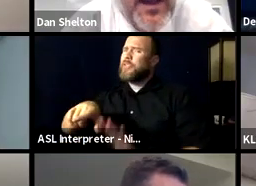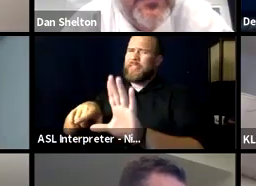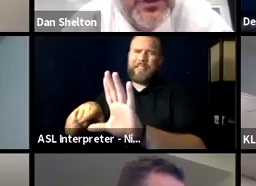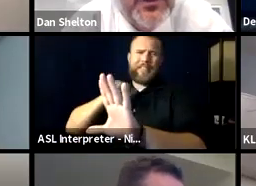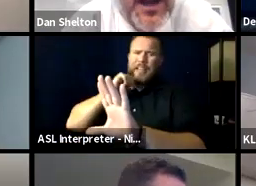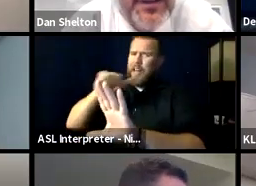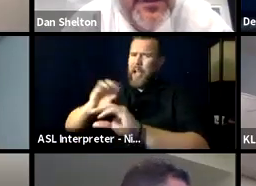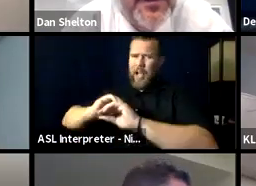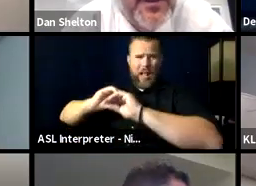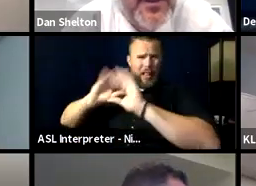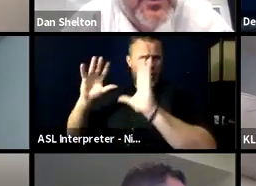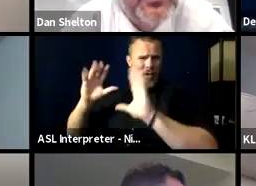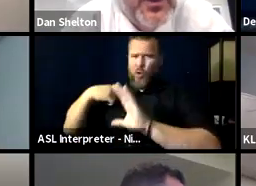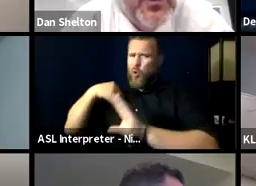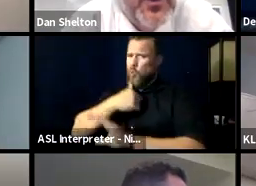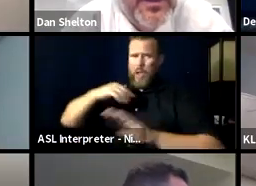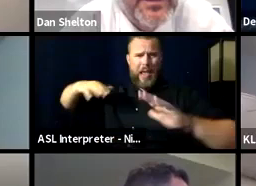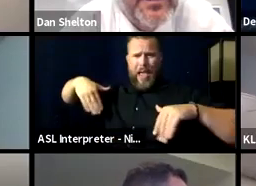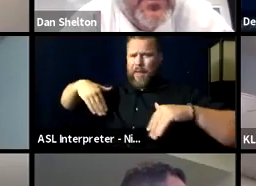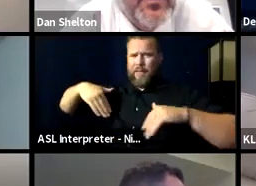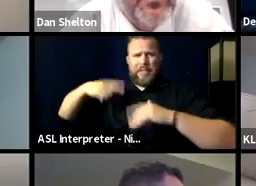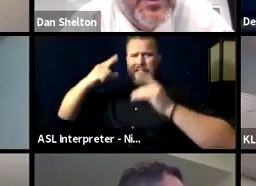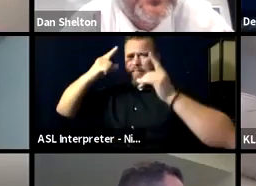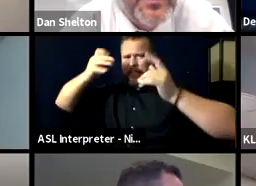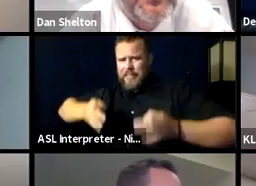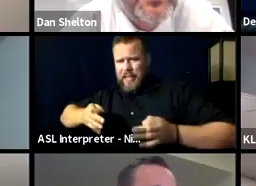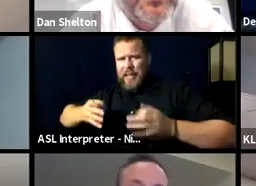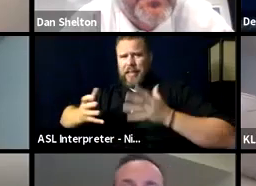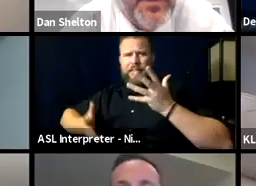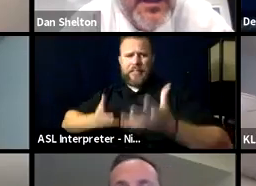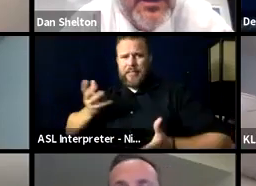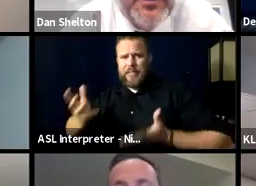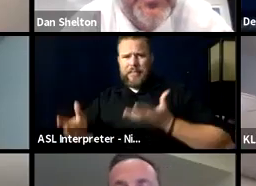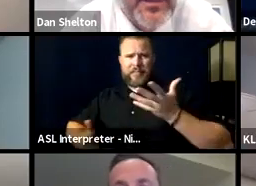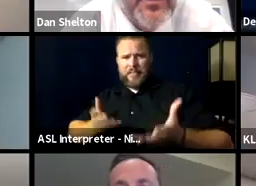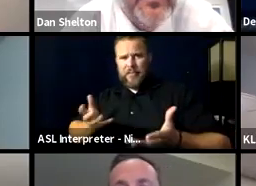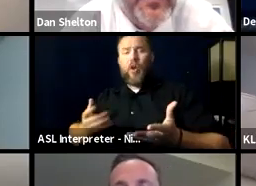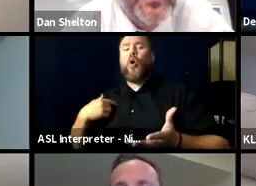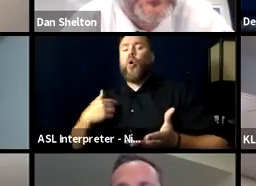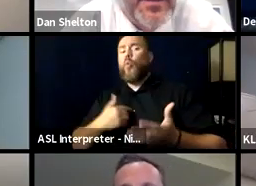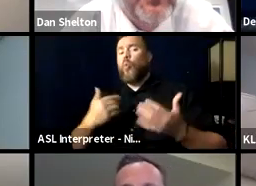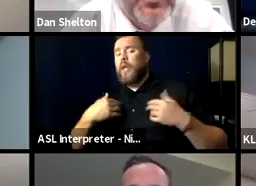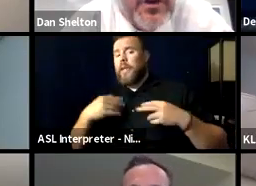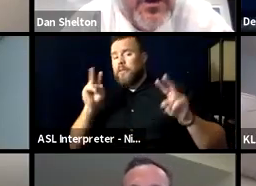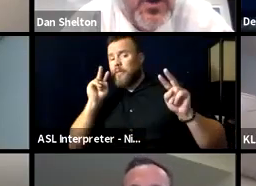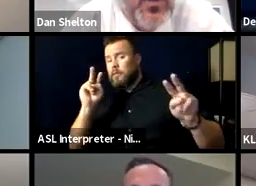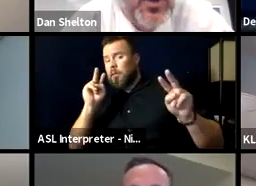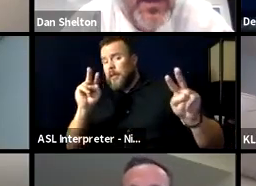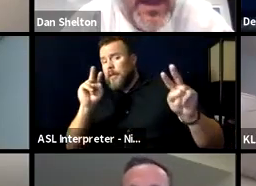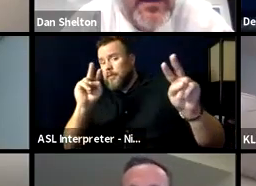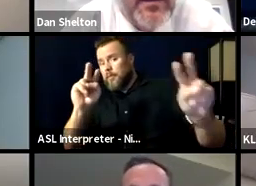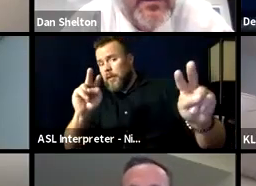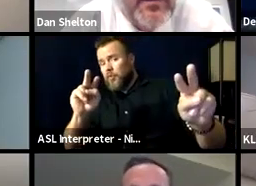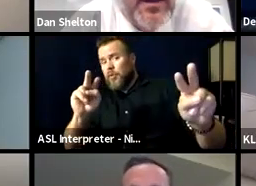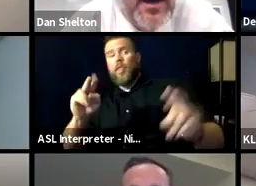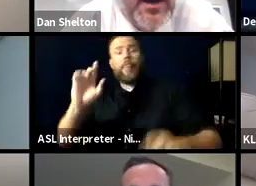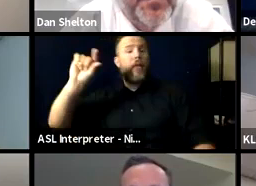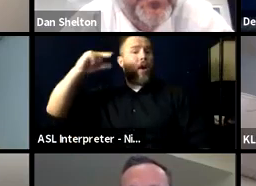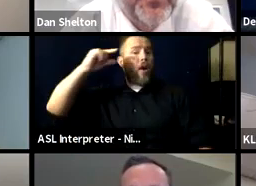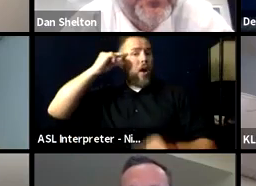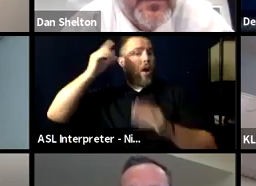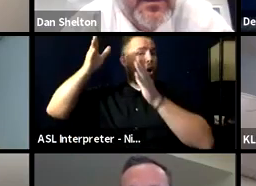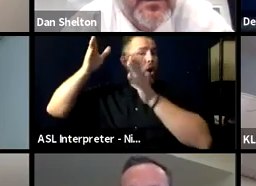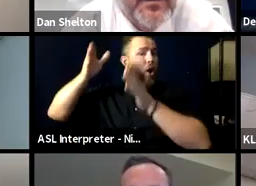we don't have clear guidance. So there's an anticipation that the governor will make